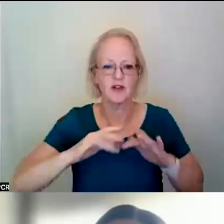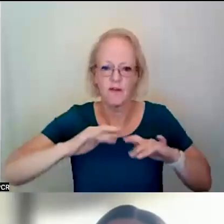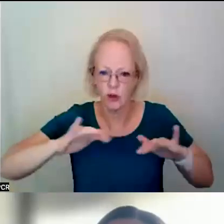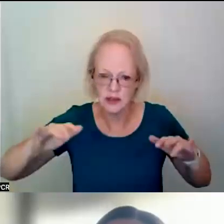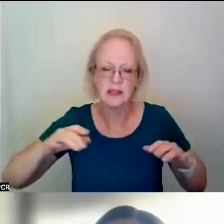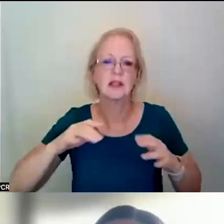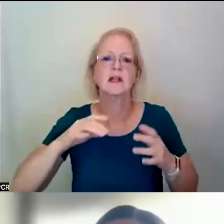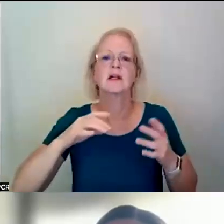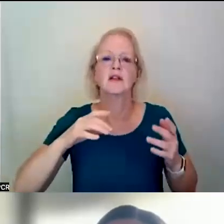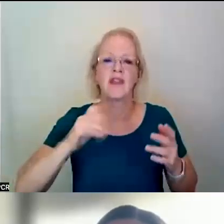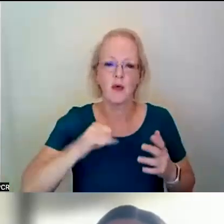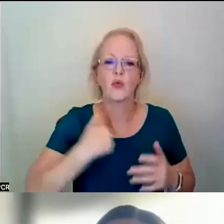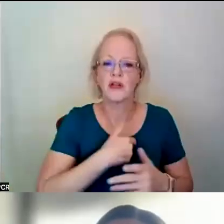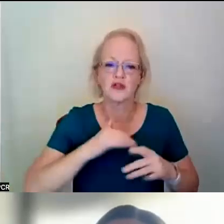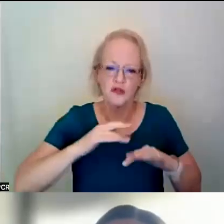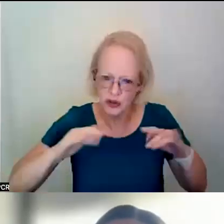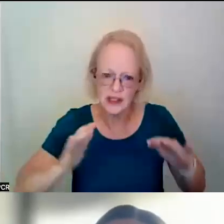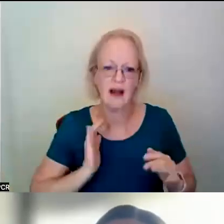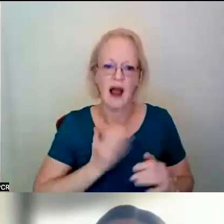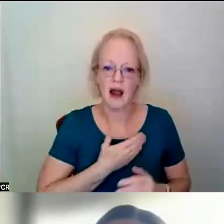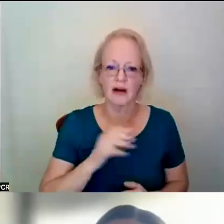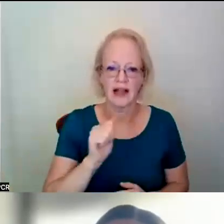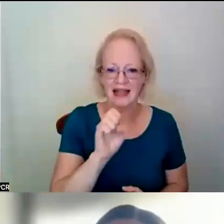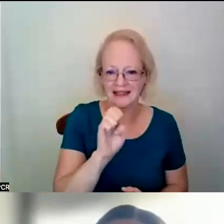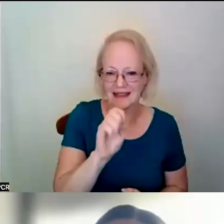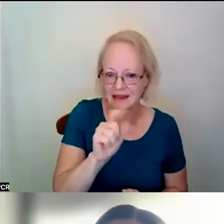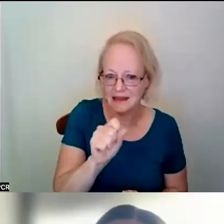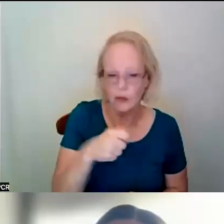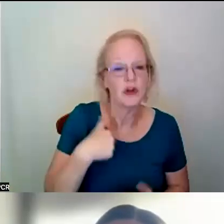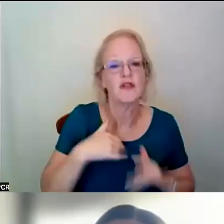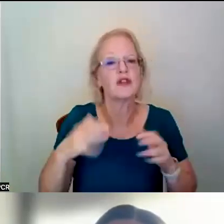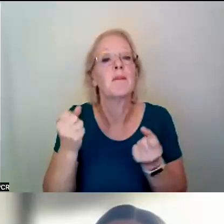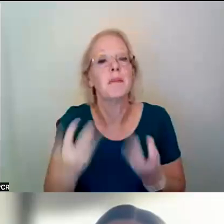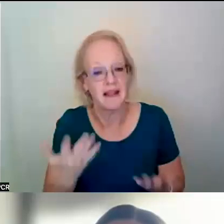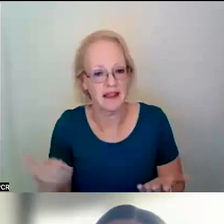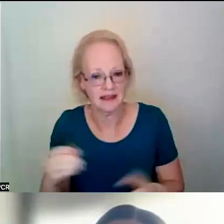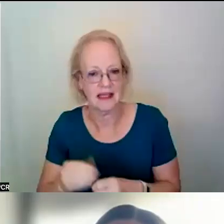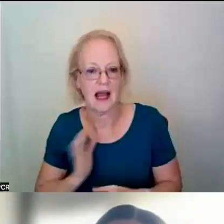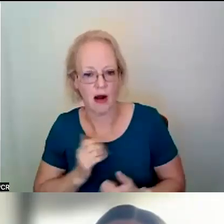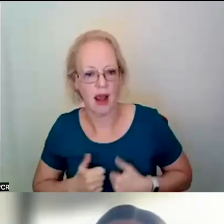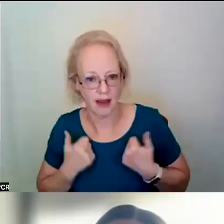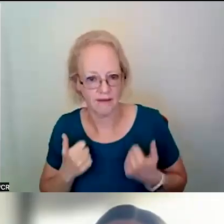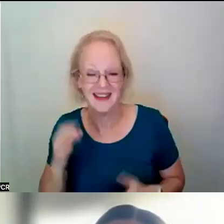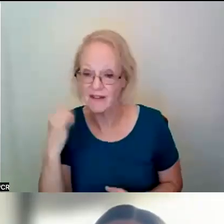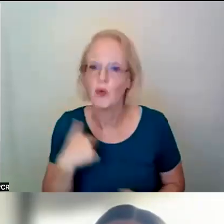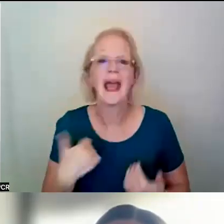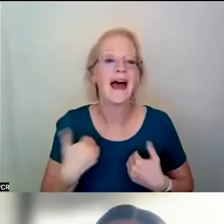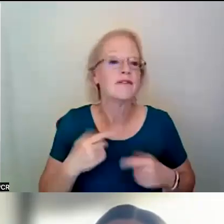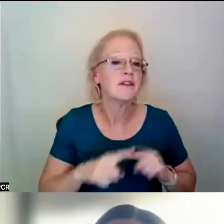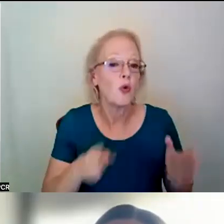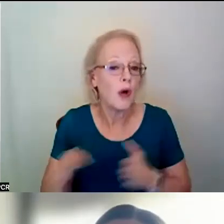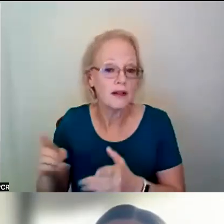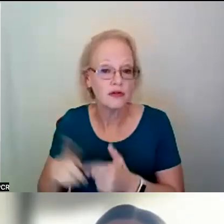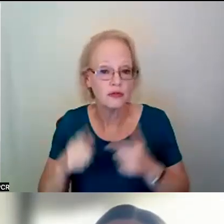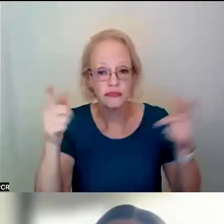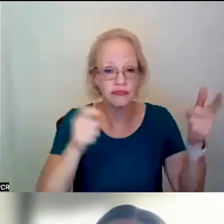assets. We diversify a lot of things in our life. If we have different ways of drawing down retirement income, a